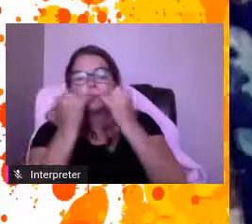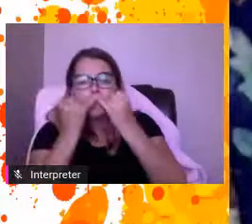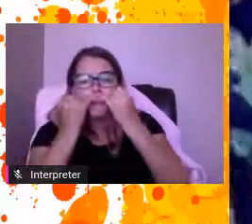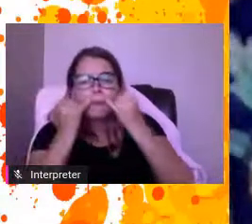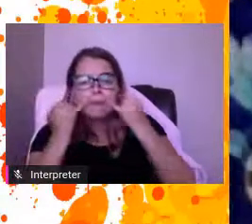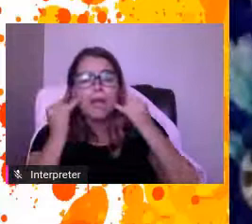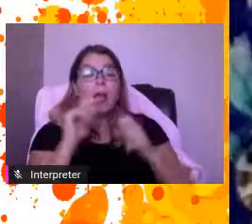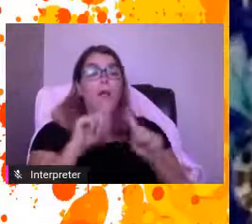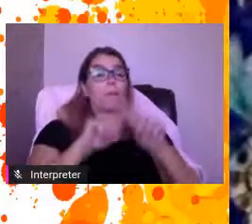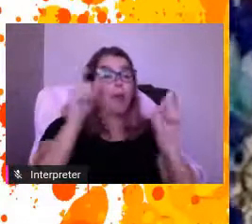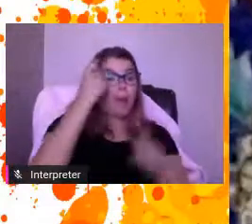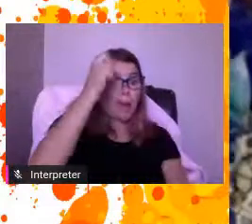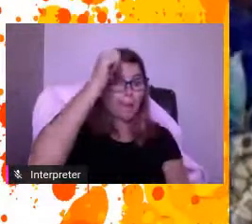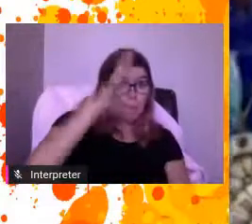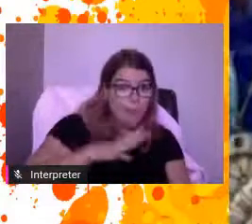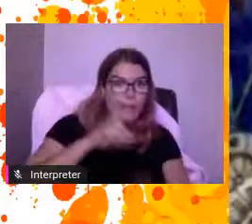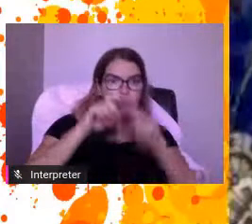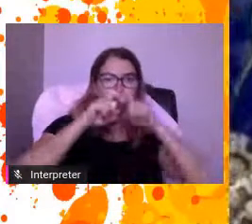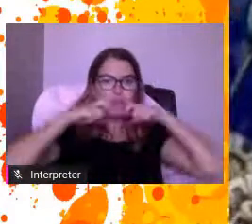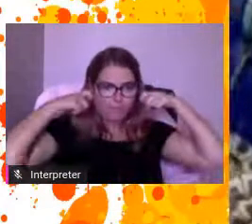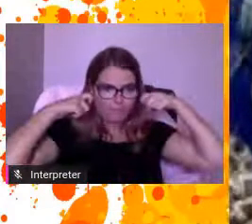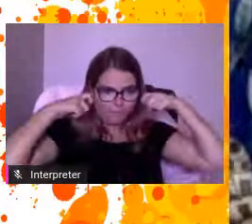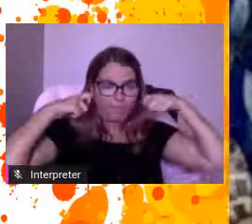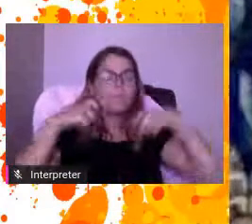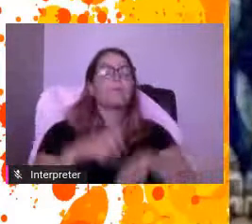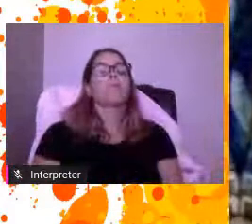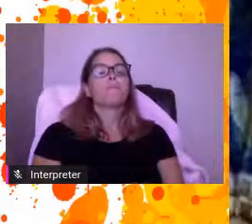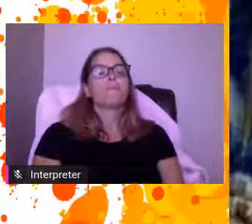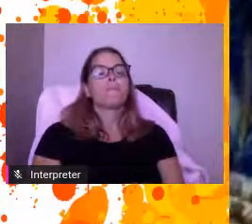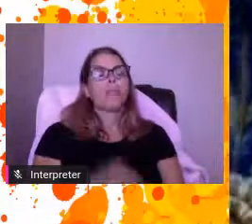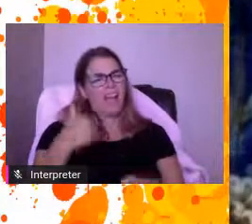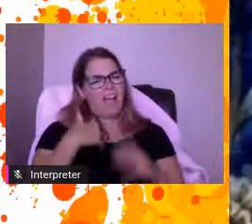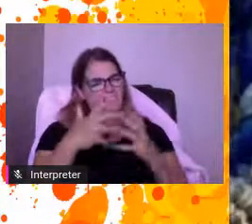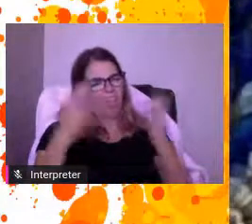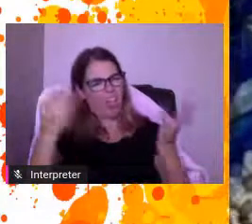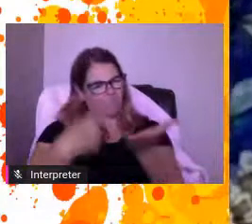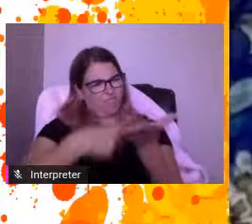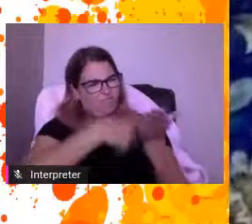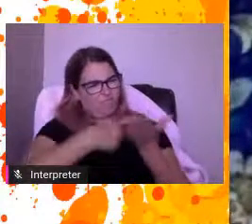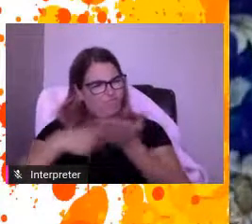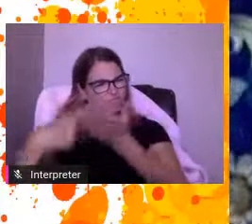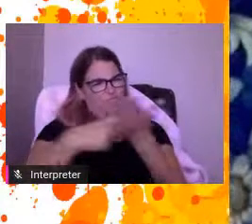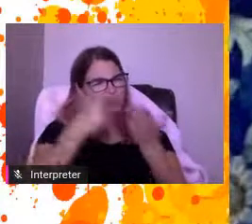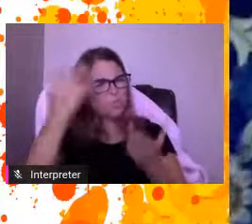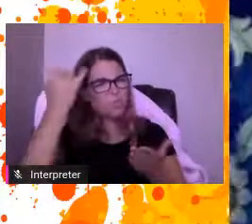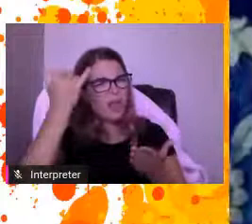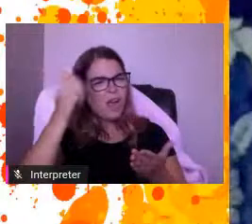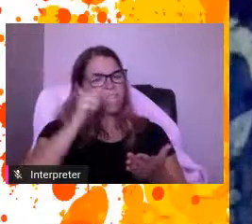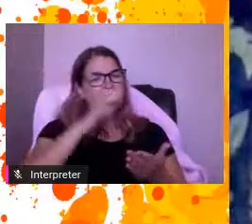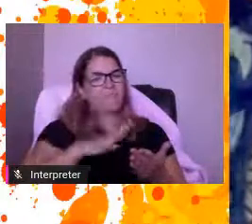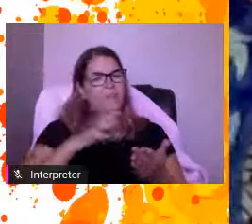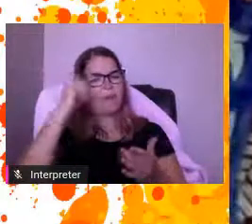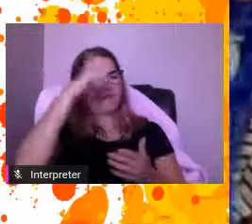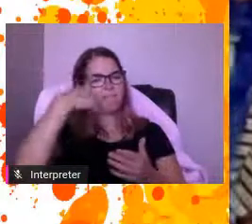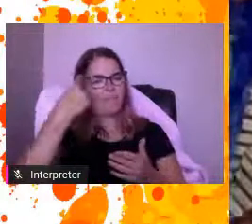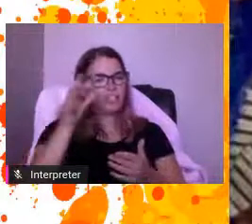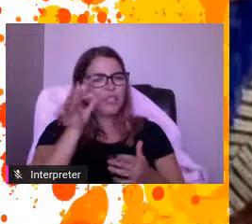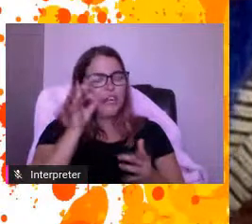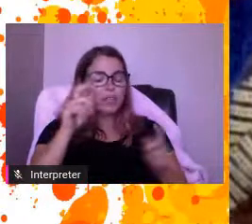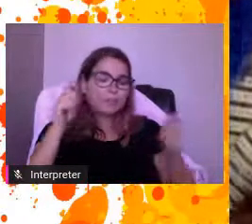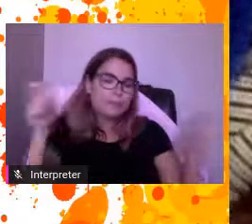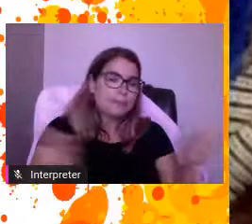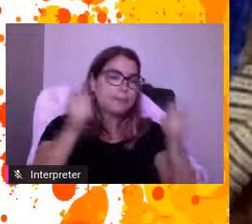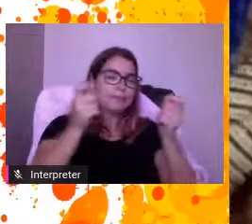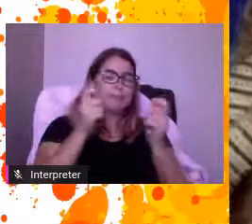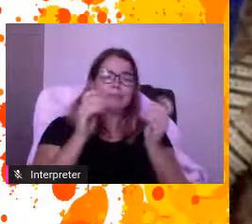garden scene, were clean-shaven. There's a lot of speculation about why female facial hair became so desirable and celebrated during this era